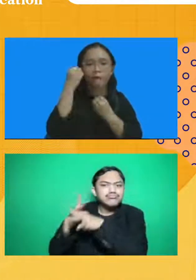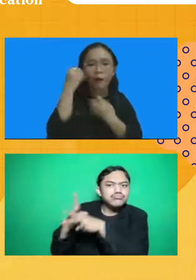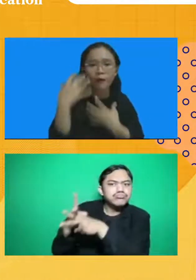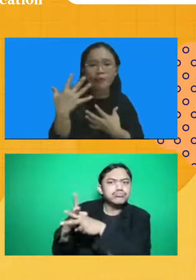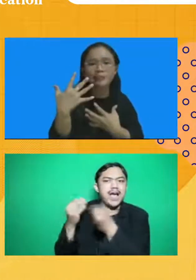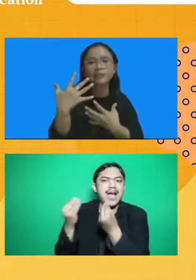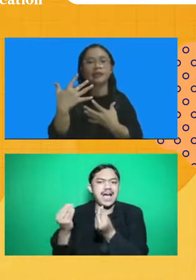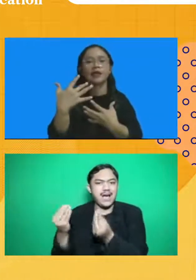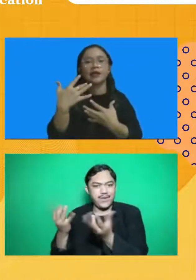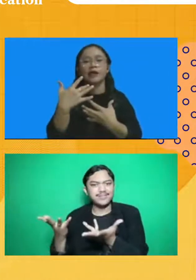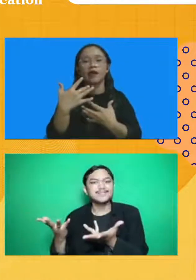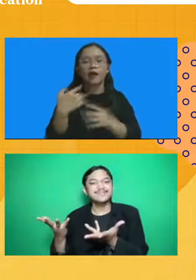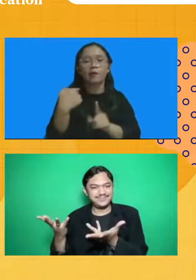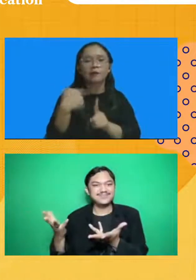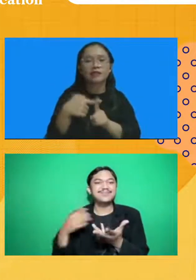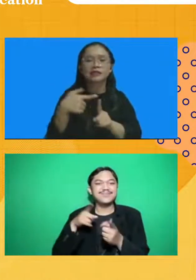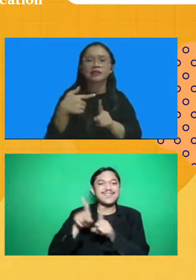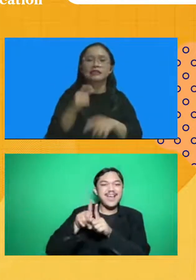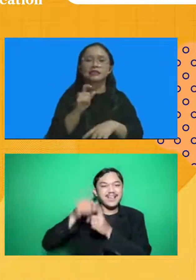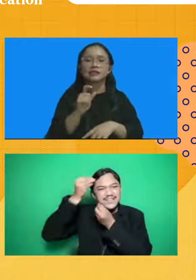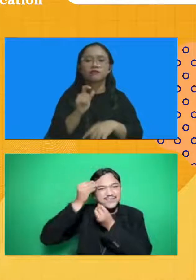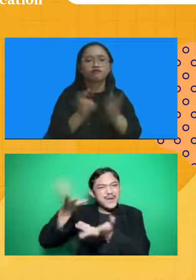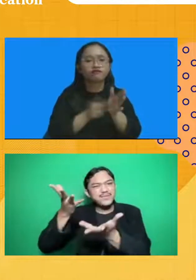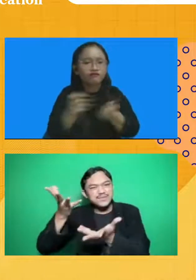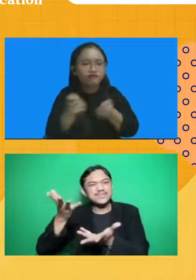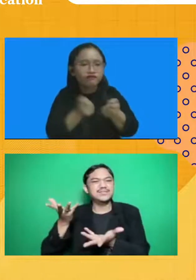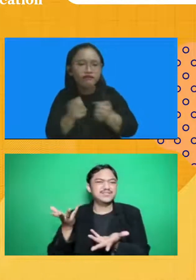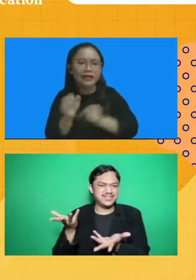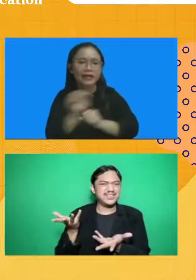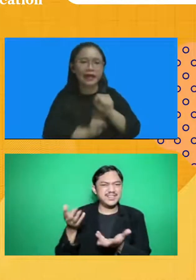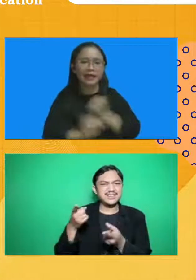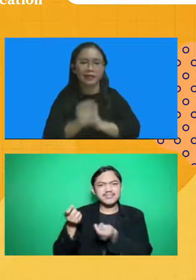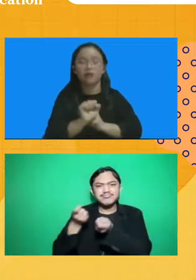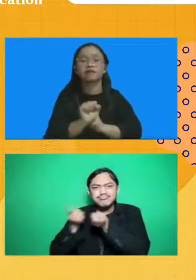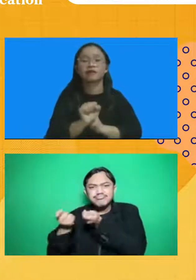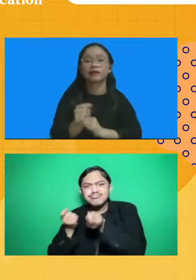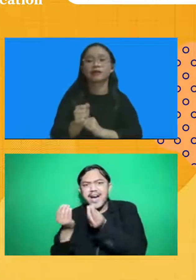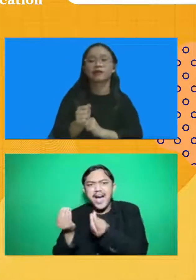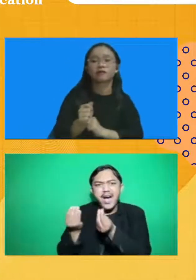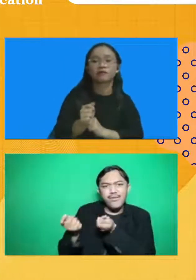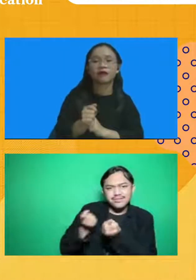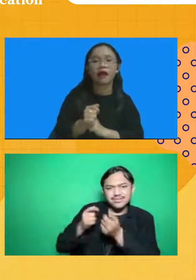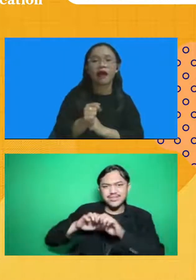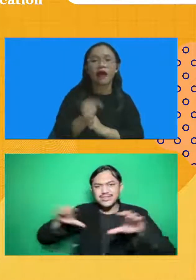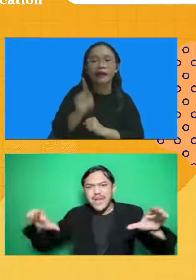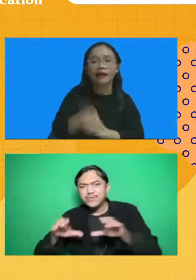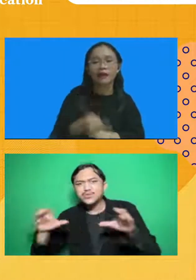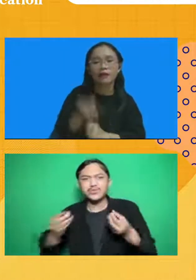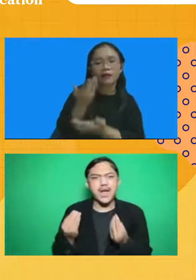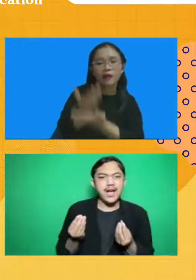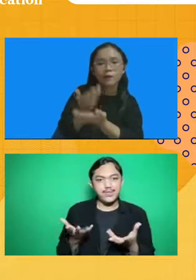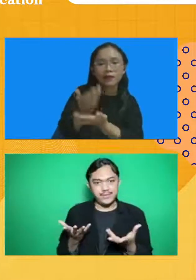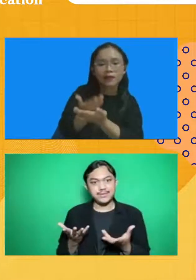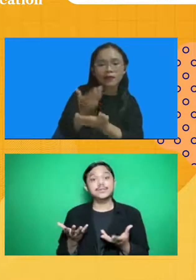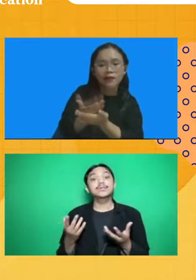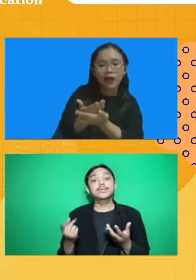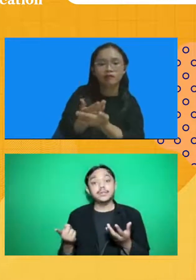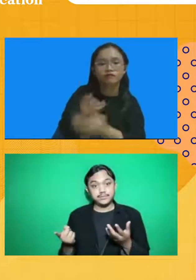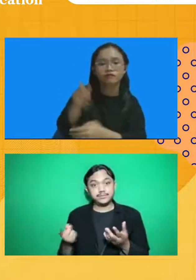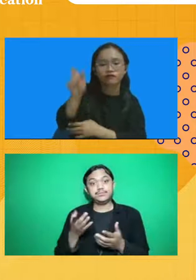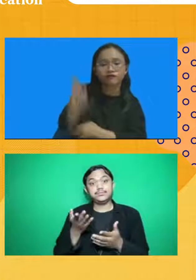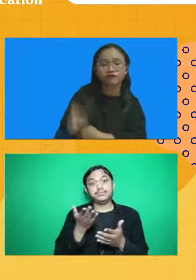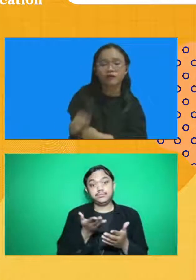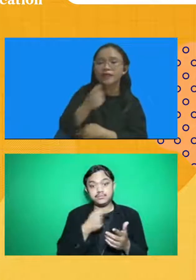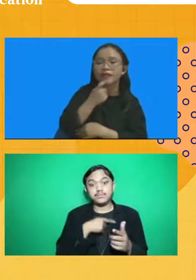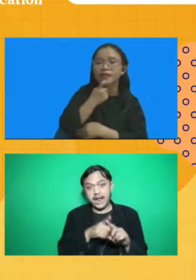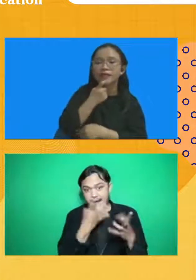crucial to the body rights to privacy. It refers to individual ability to determine for themselves when, how, and